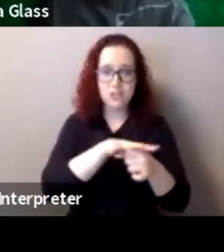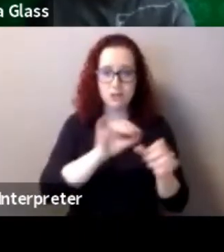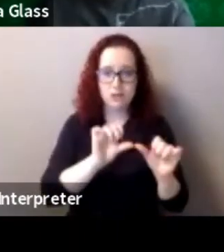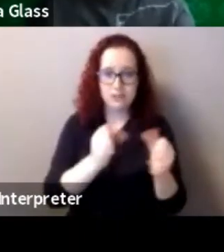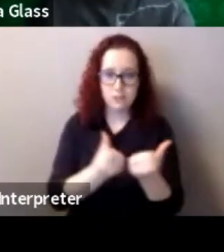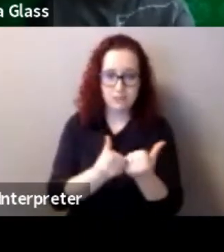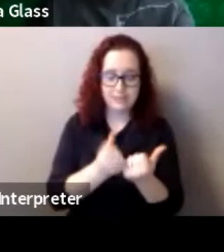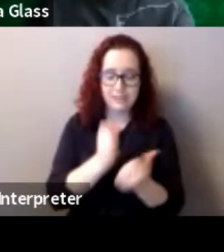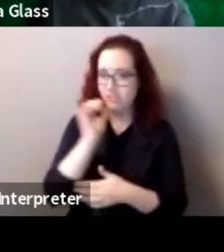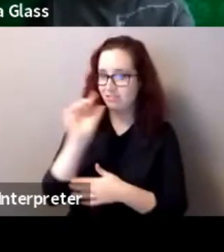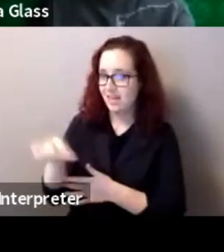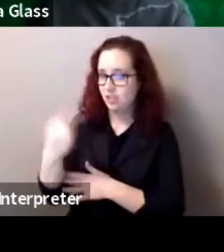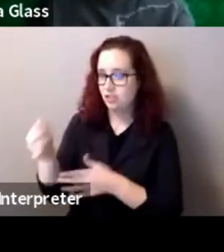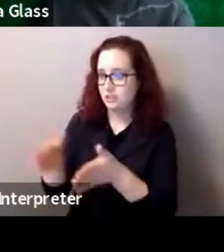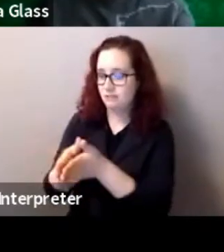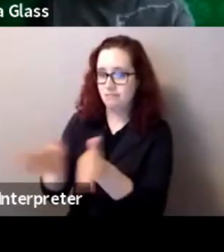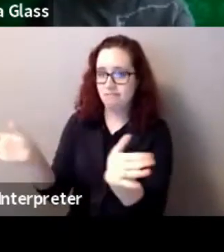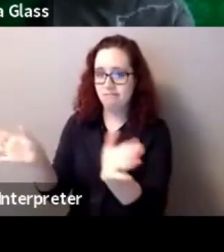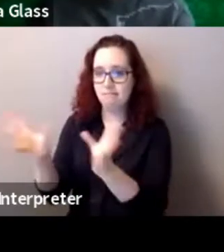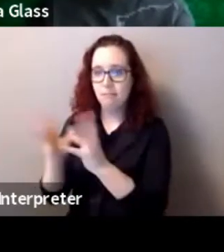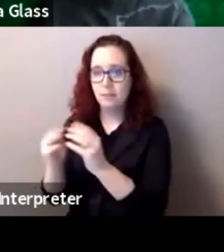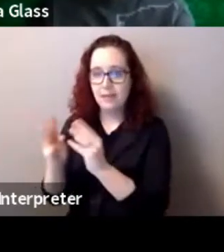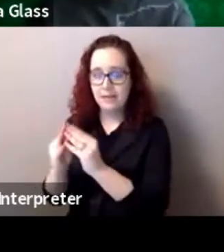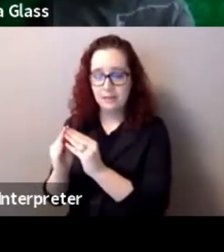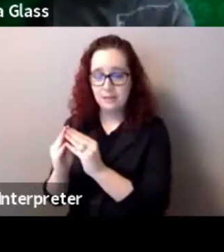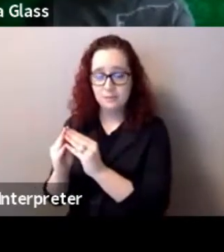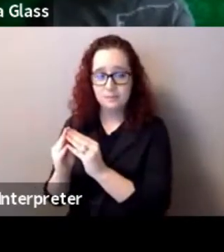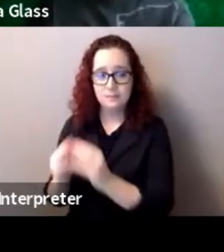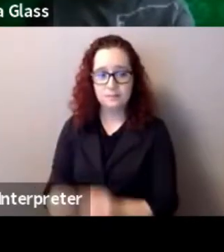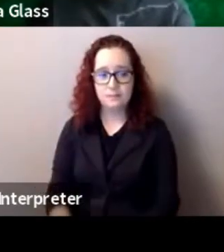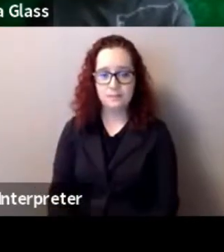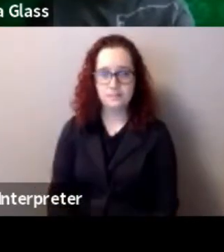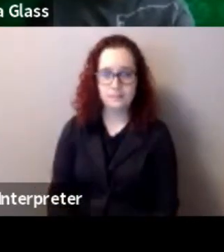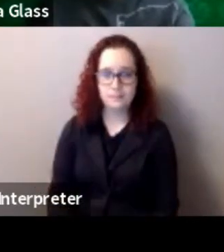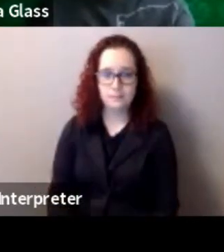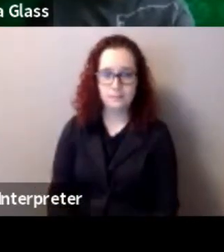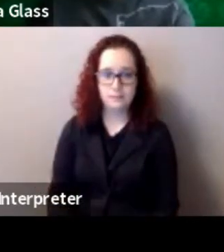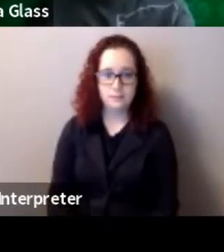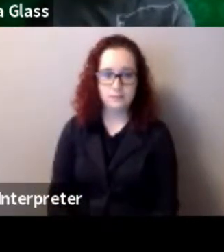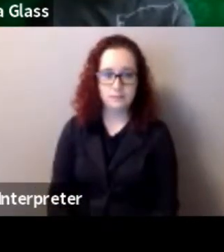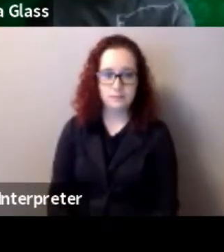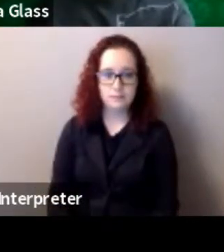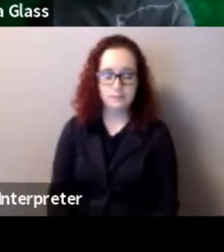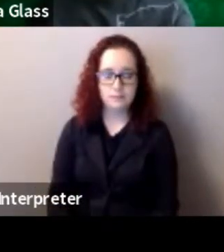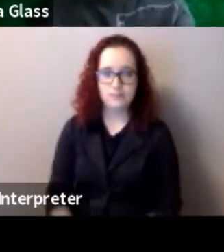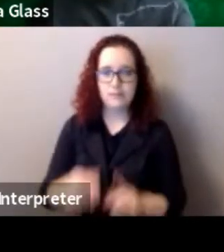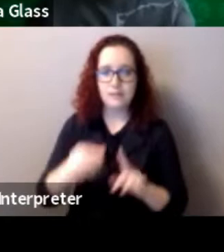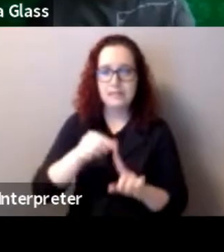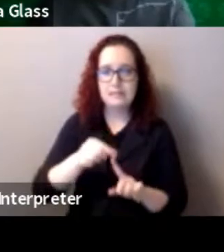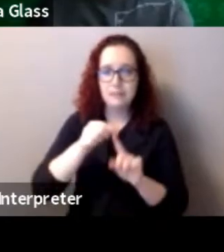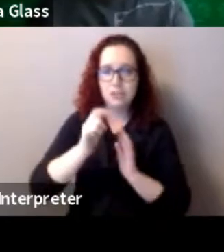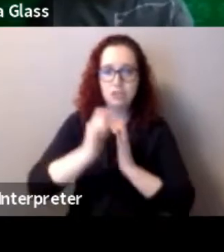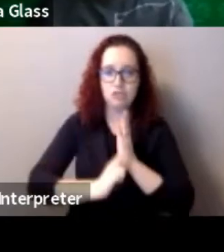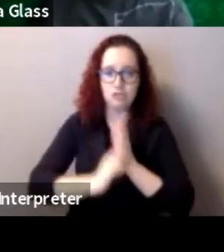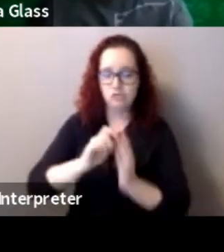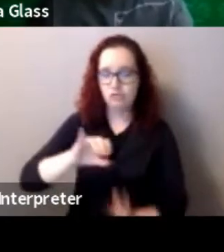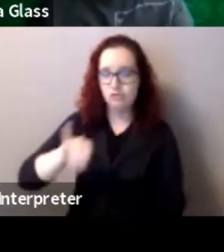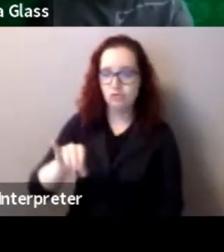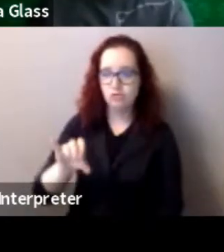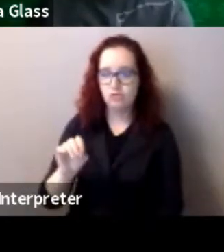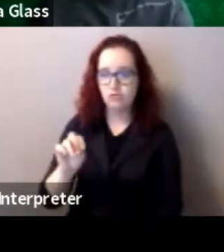meeting. And then having special journals for your SIGs and other kinds